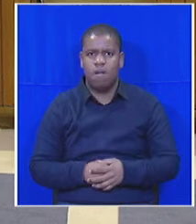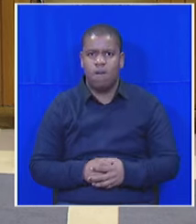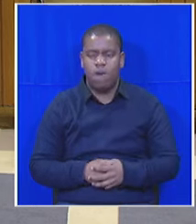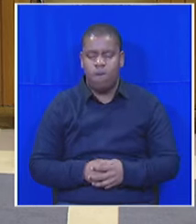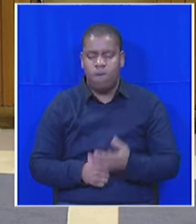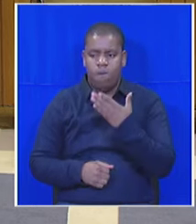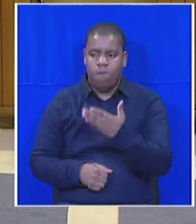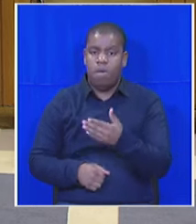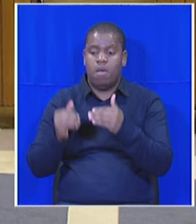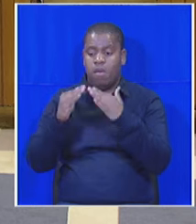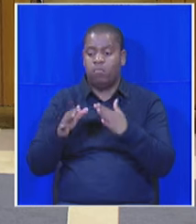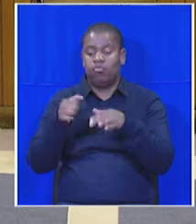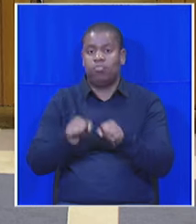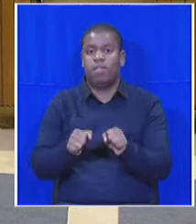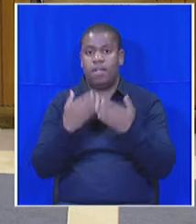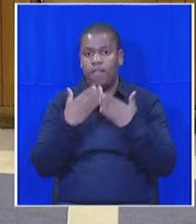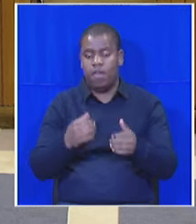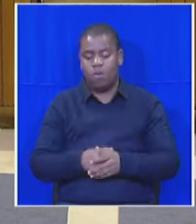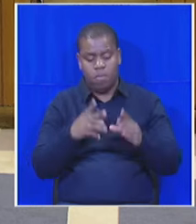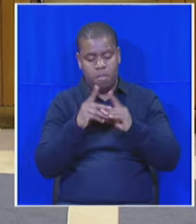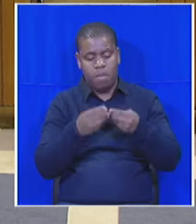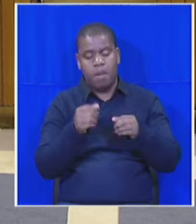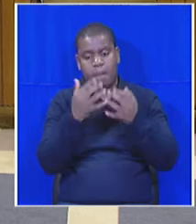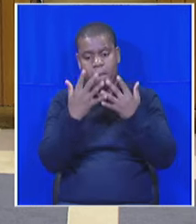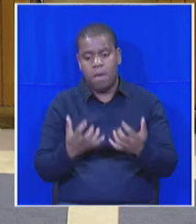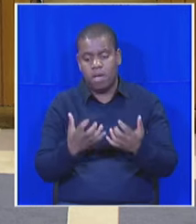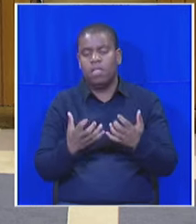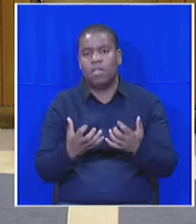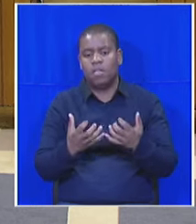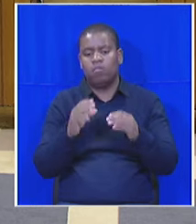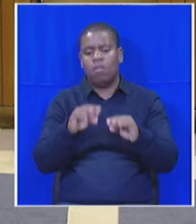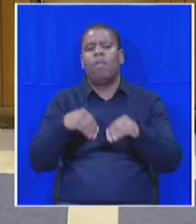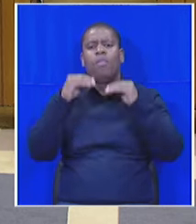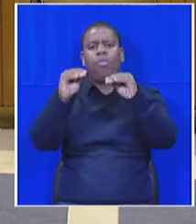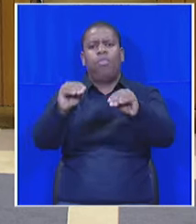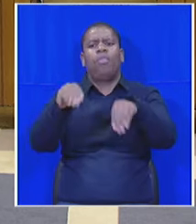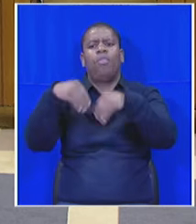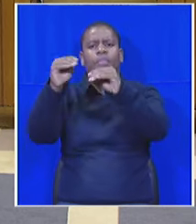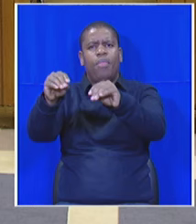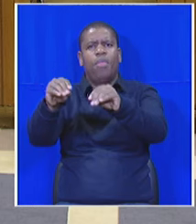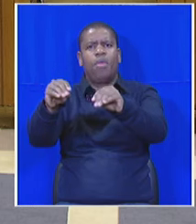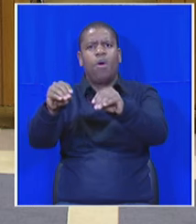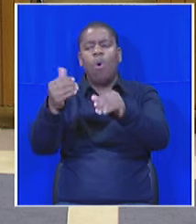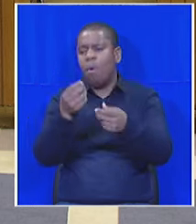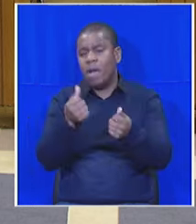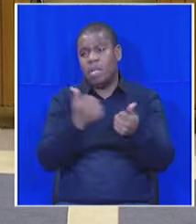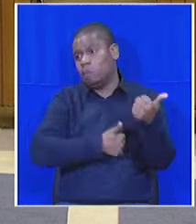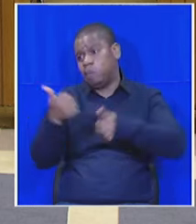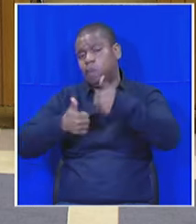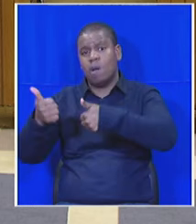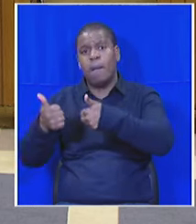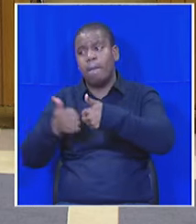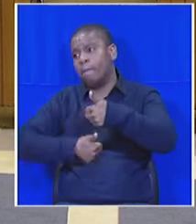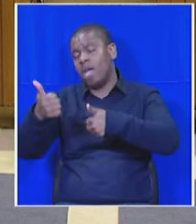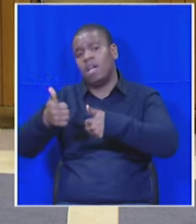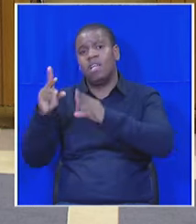Thank you, House Chair. Department budget rollovers continue to rob our people of service delivery. All